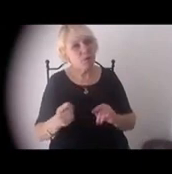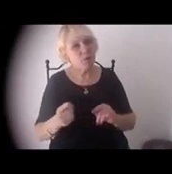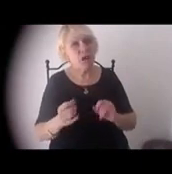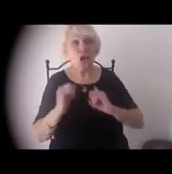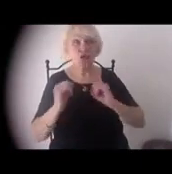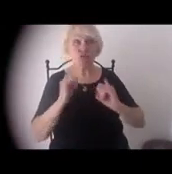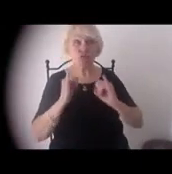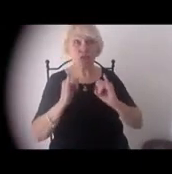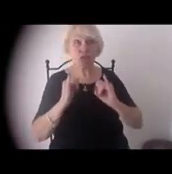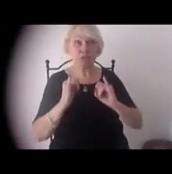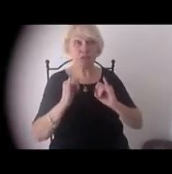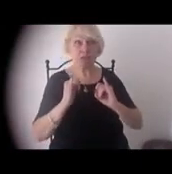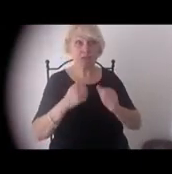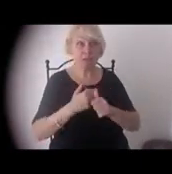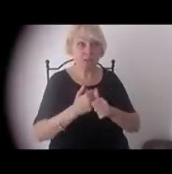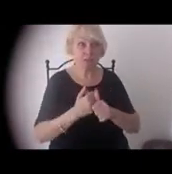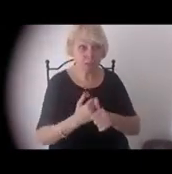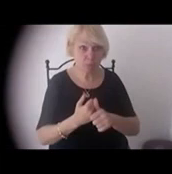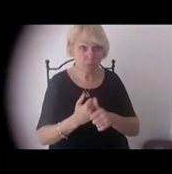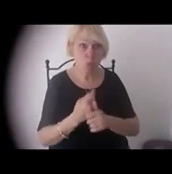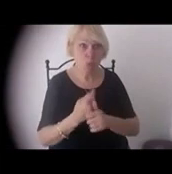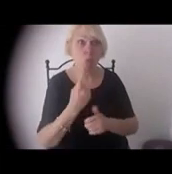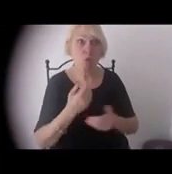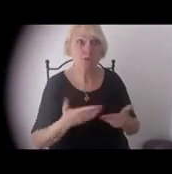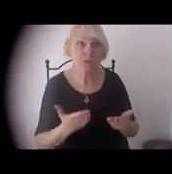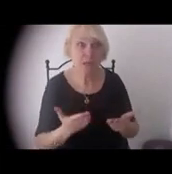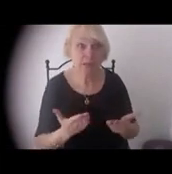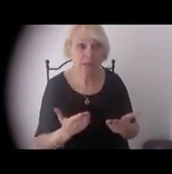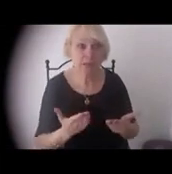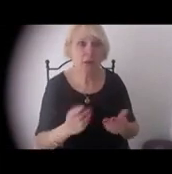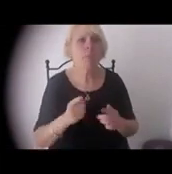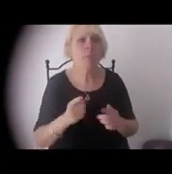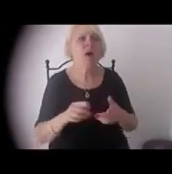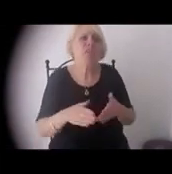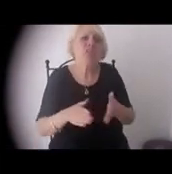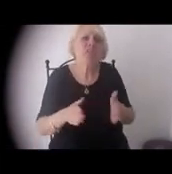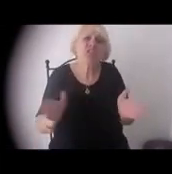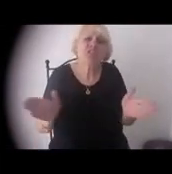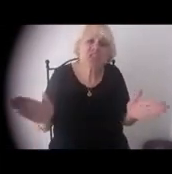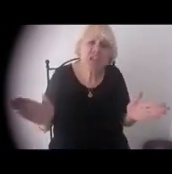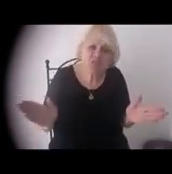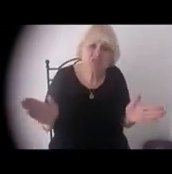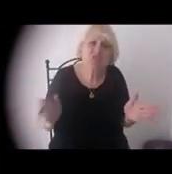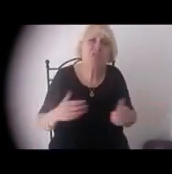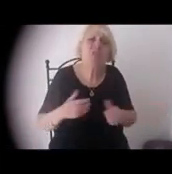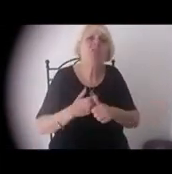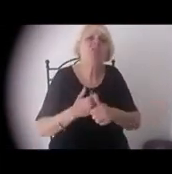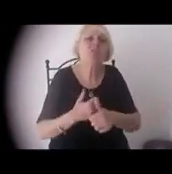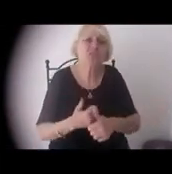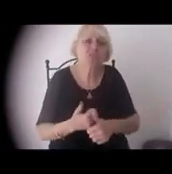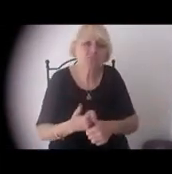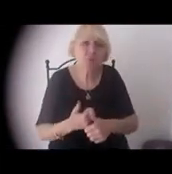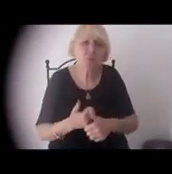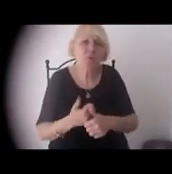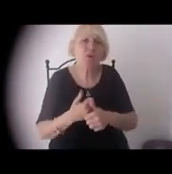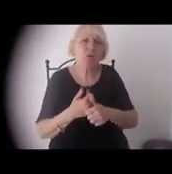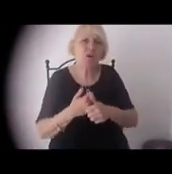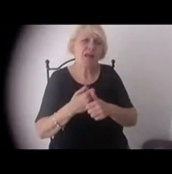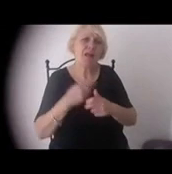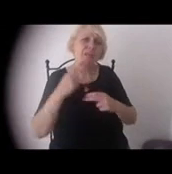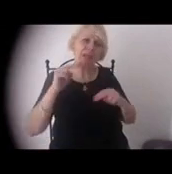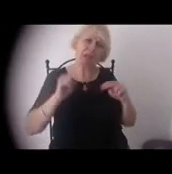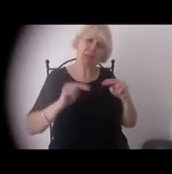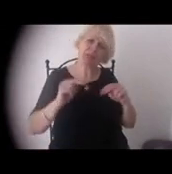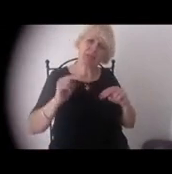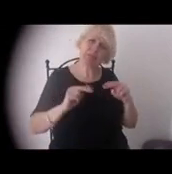day. Yeah. If it was more of a general referral, routine general, there would be a screening. So you'd actually be in contact